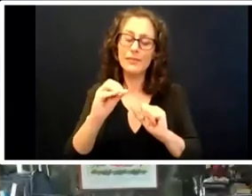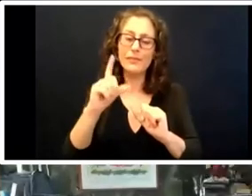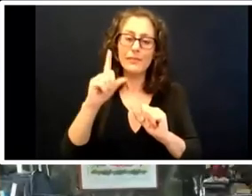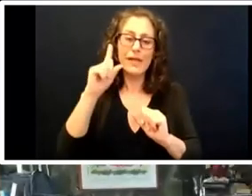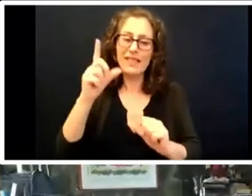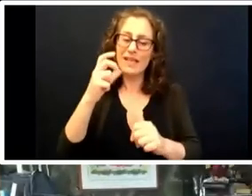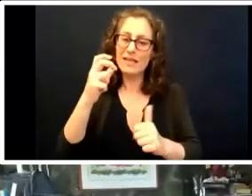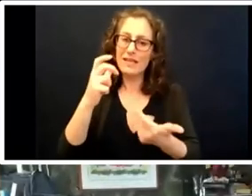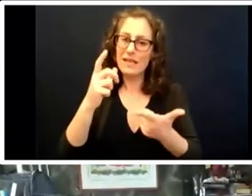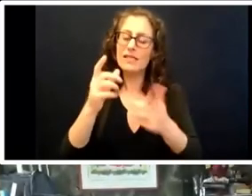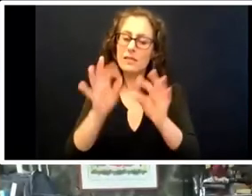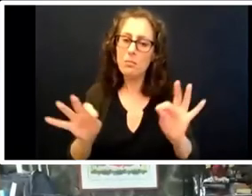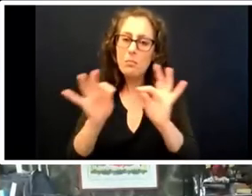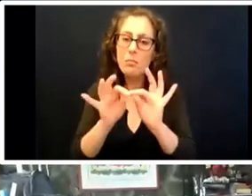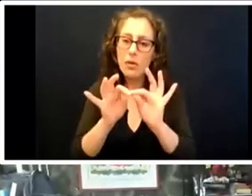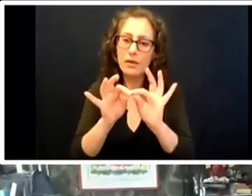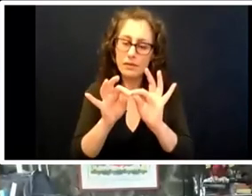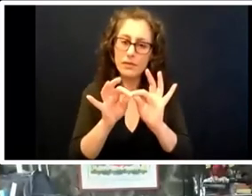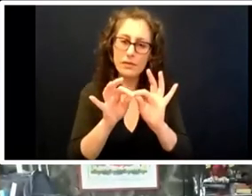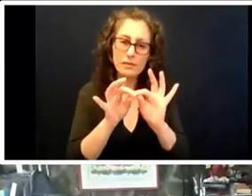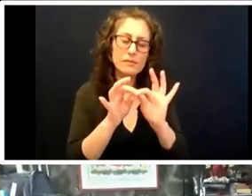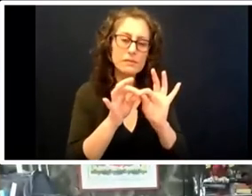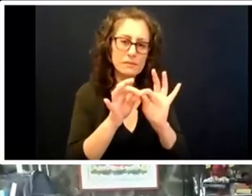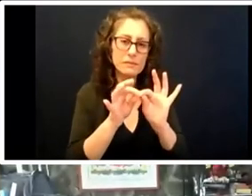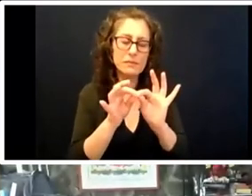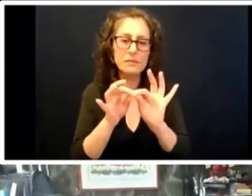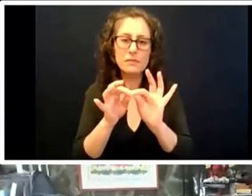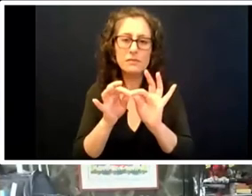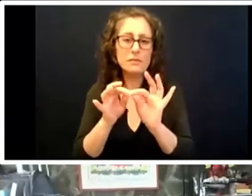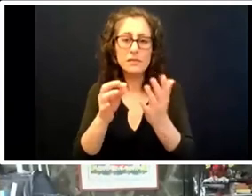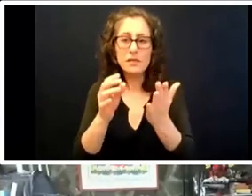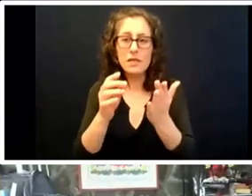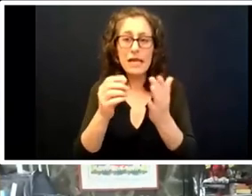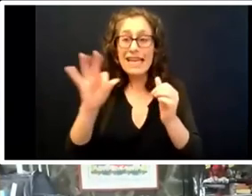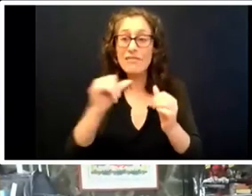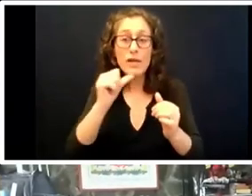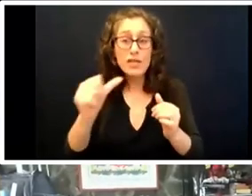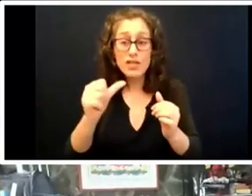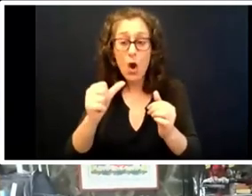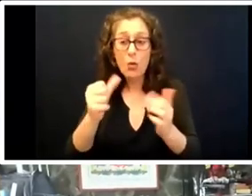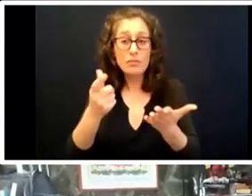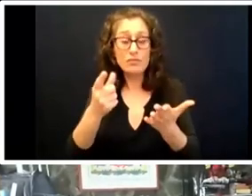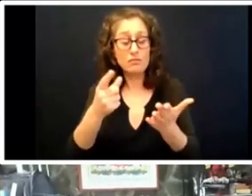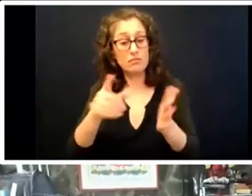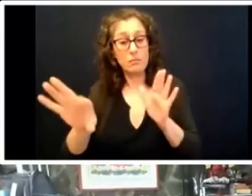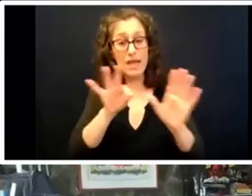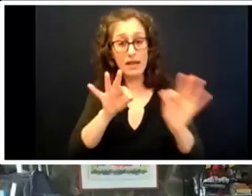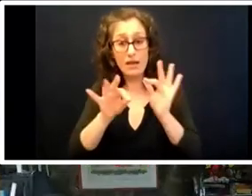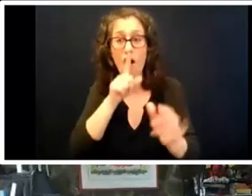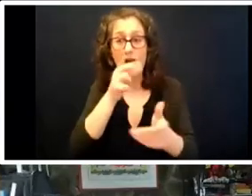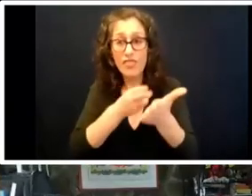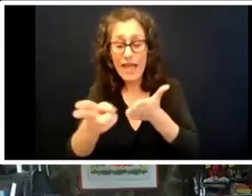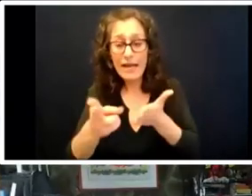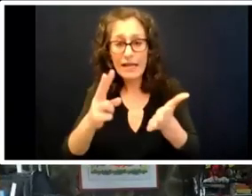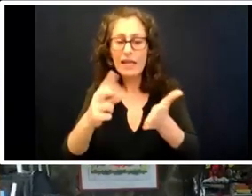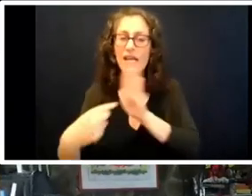because it sends the message that there's no one in the world who uses a wheelchair who can play this role. And